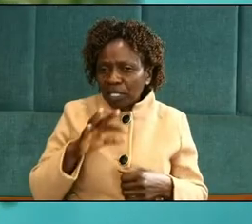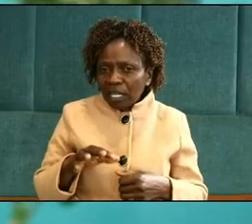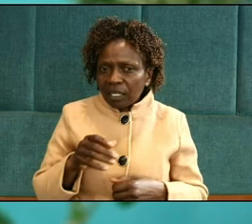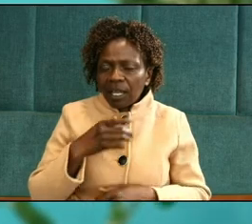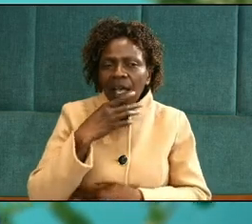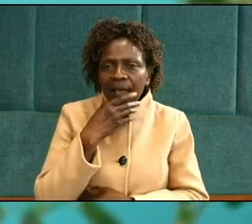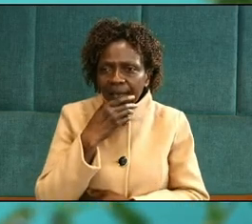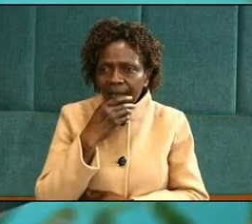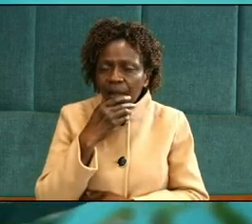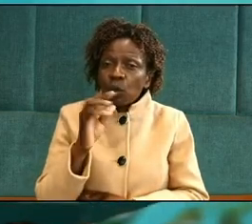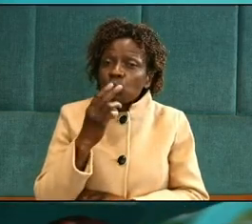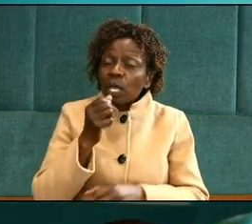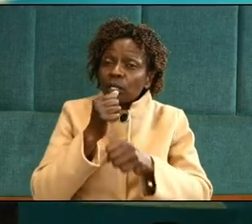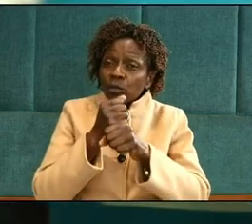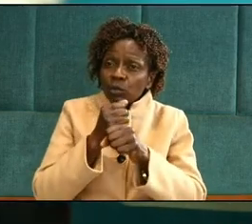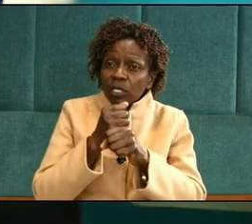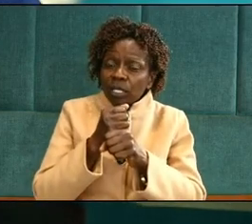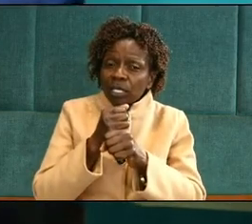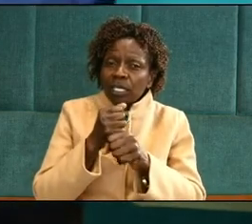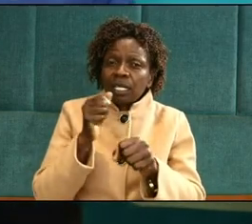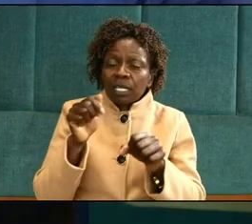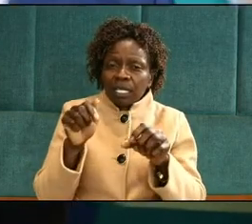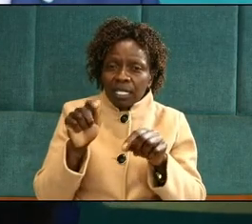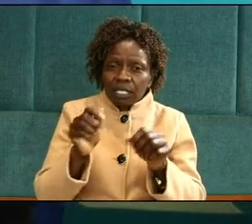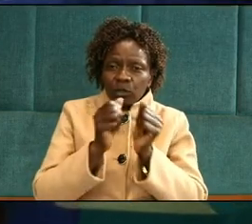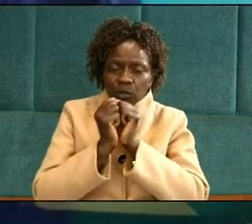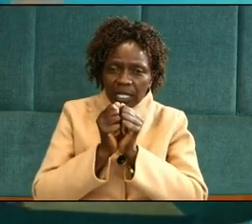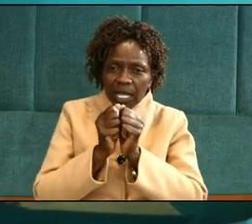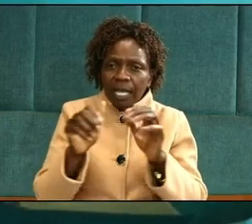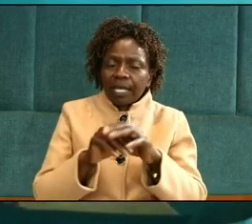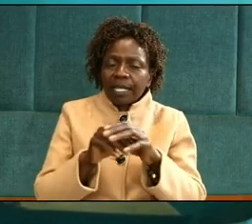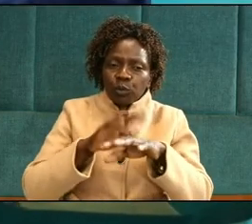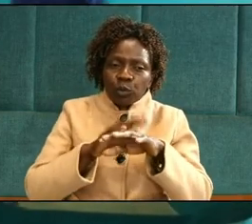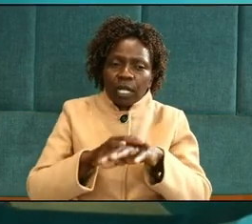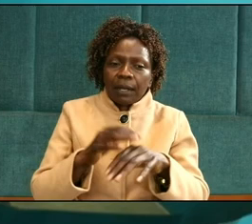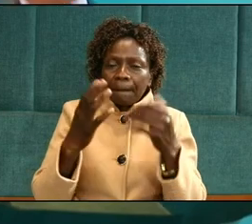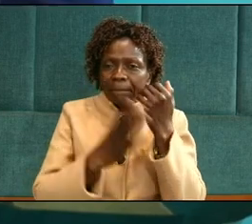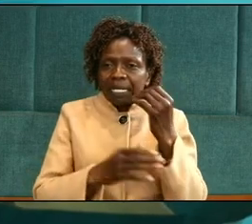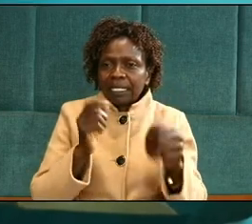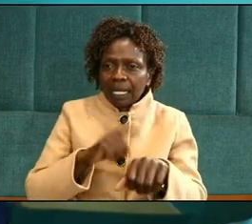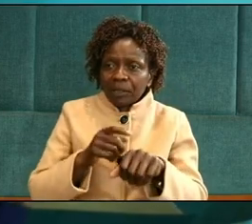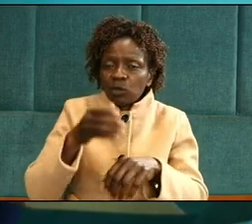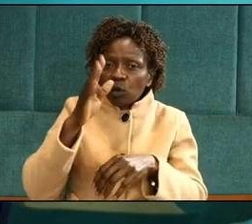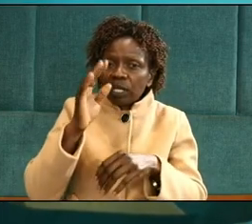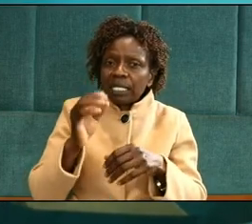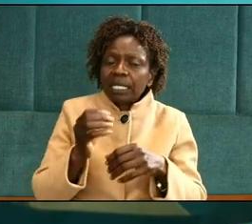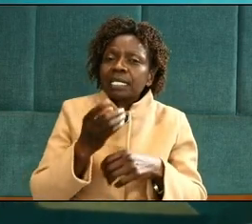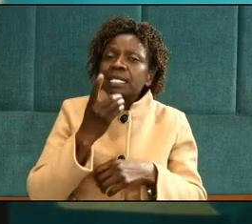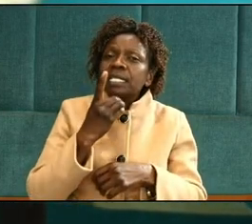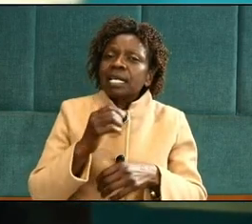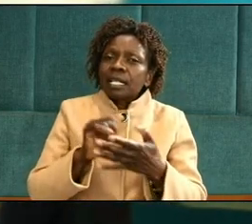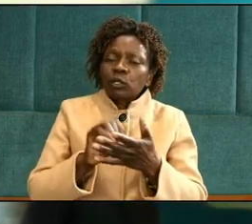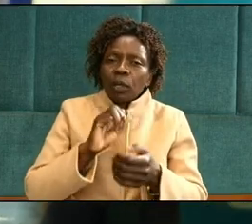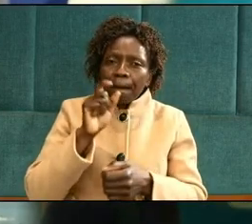Come on. We are in this together. In good times and in bad times, God desires that